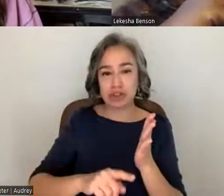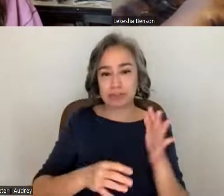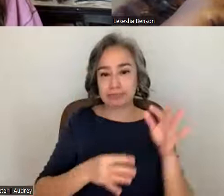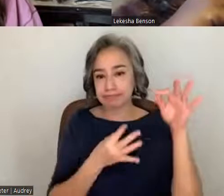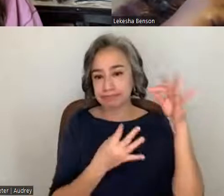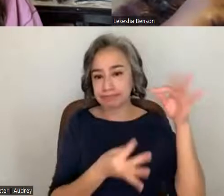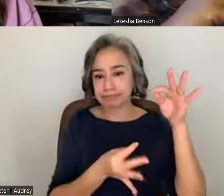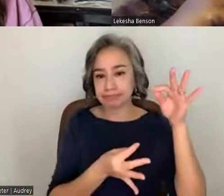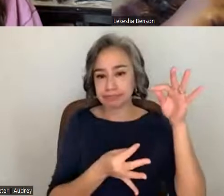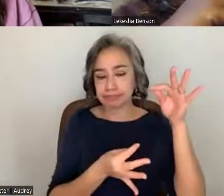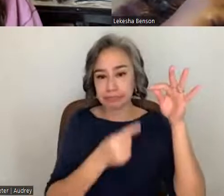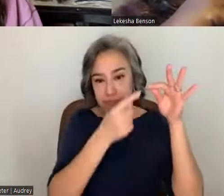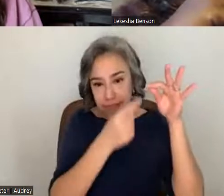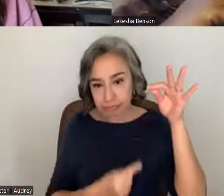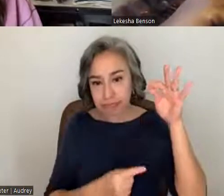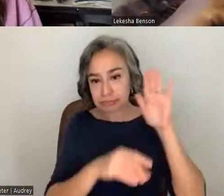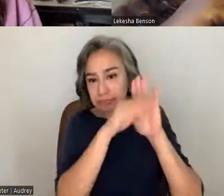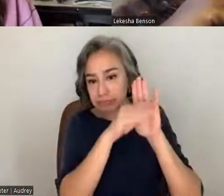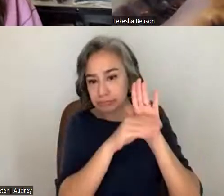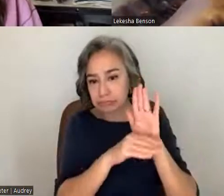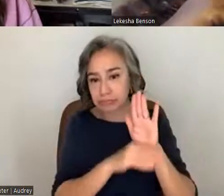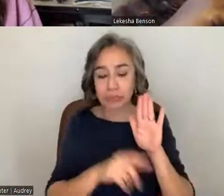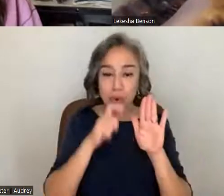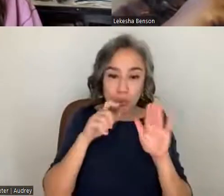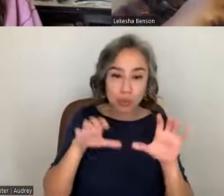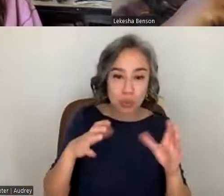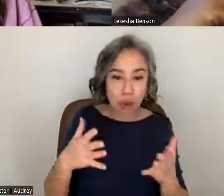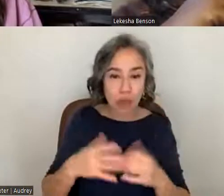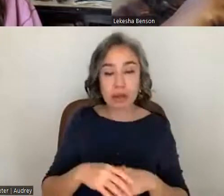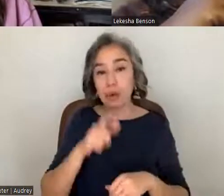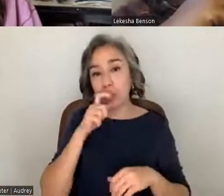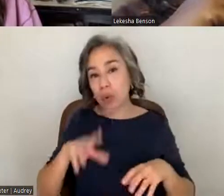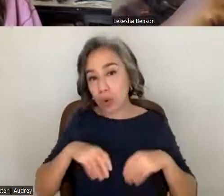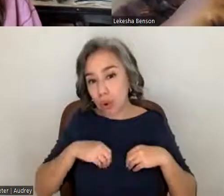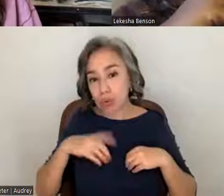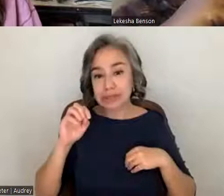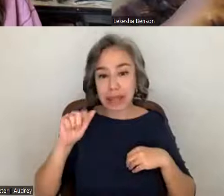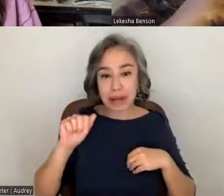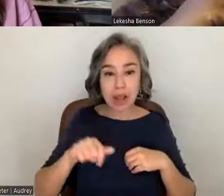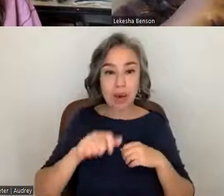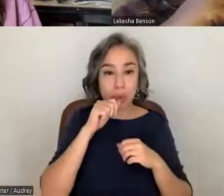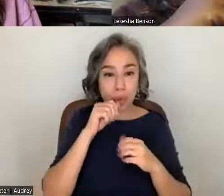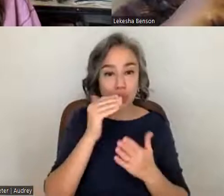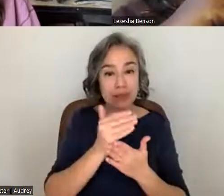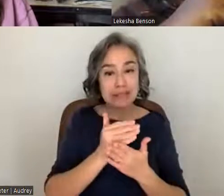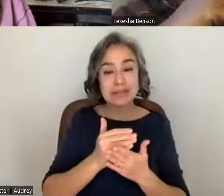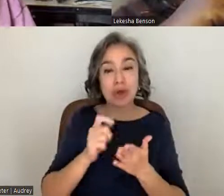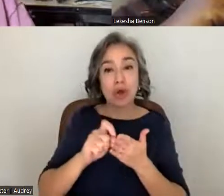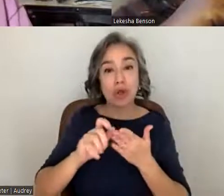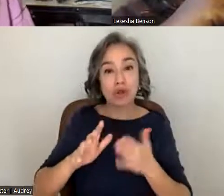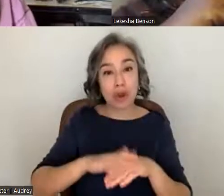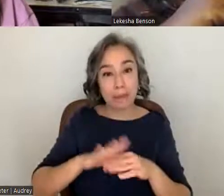to do what bits, who owns the data, who's going to be listed as authors on papers that come out of it, how is